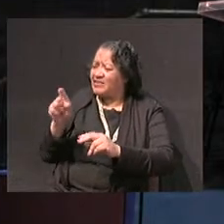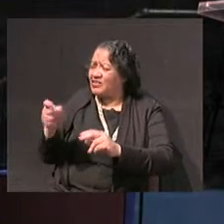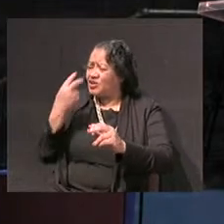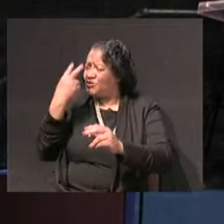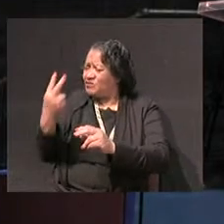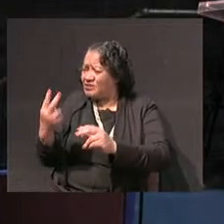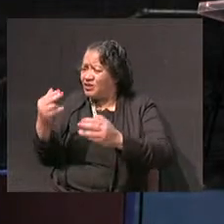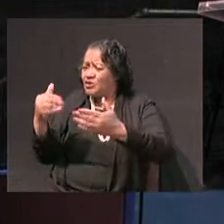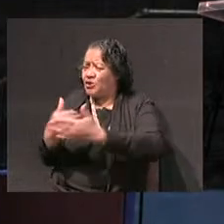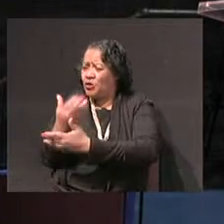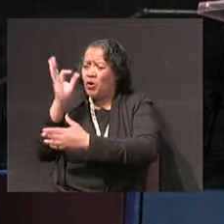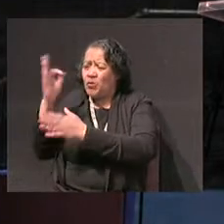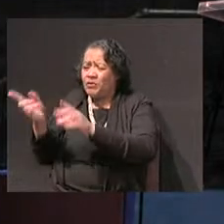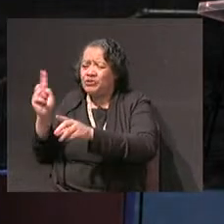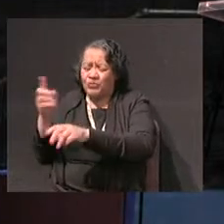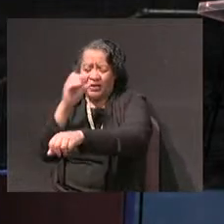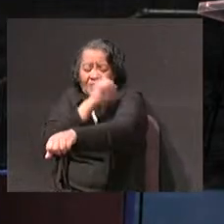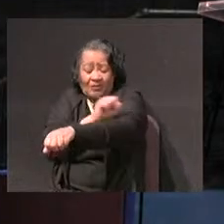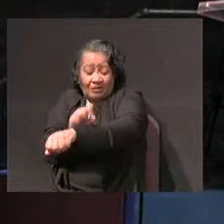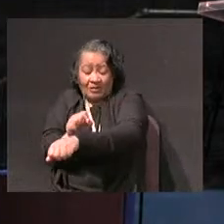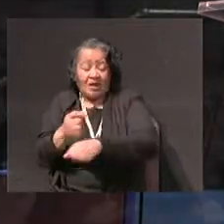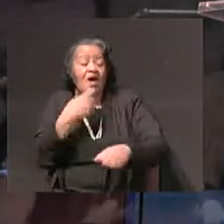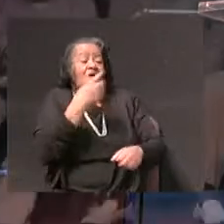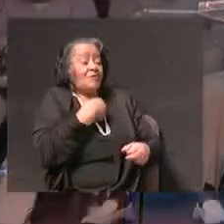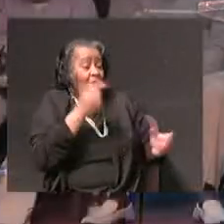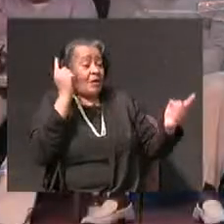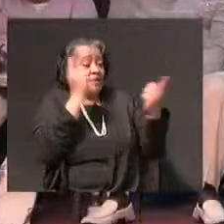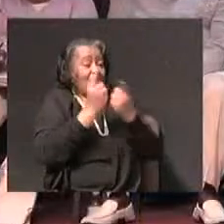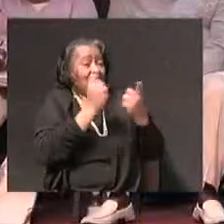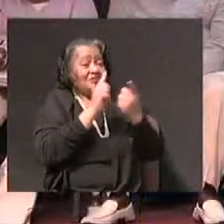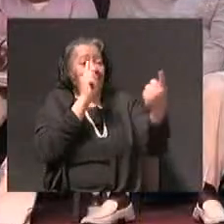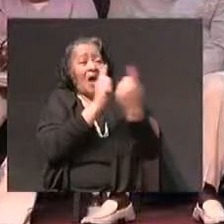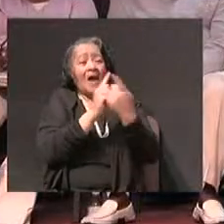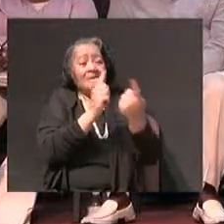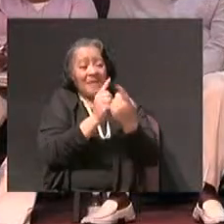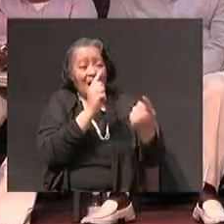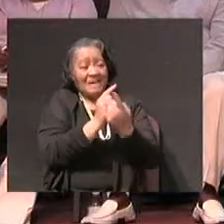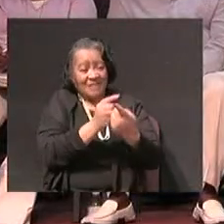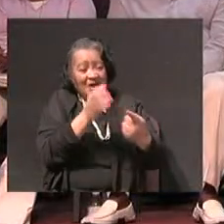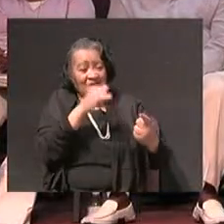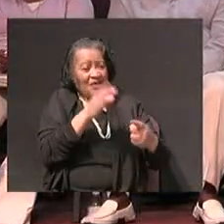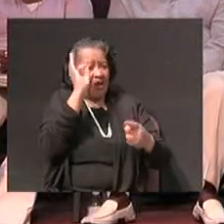Church? He said, oh, yeah, I met him. I went to hear him preach. He ain't nothing.